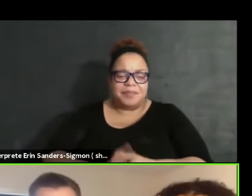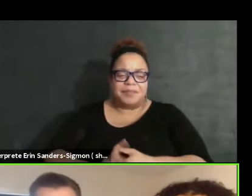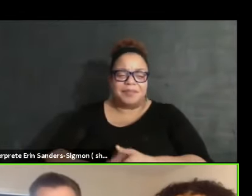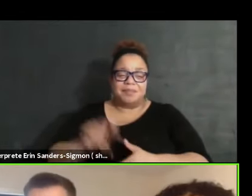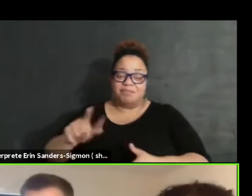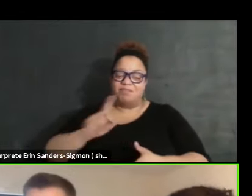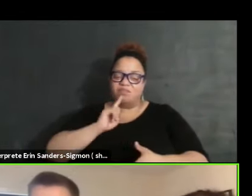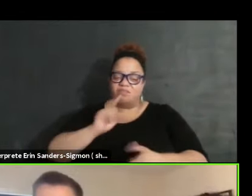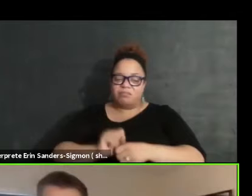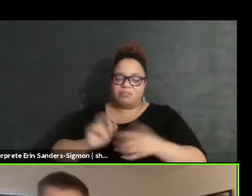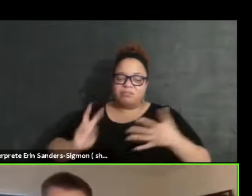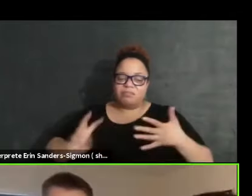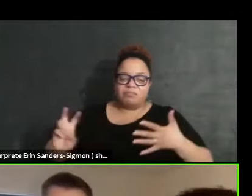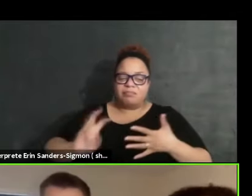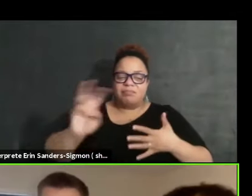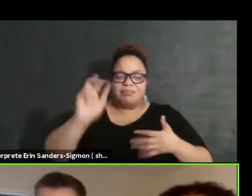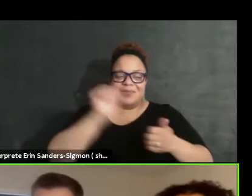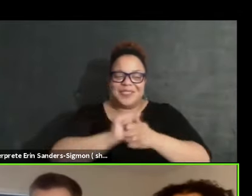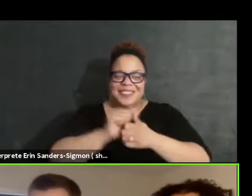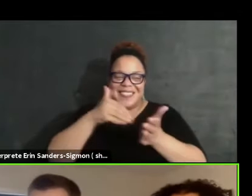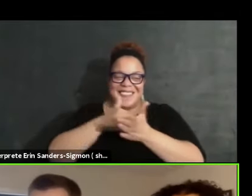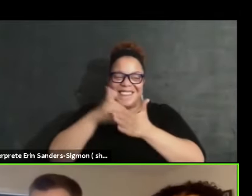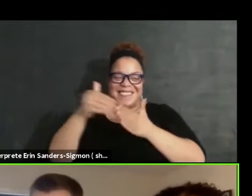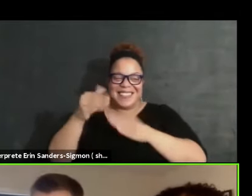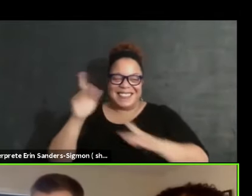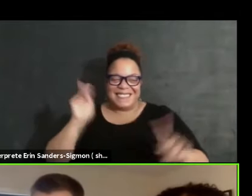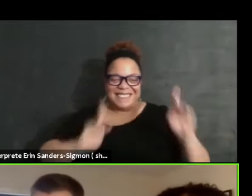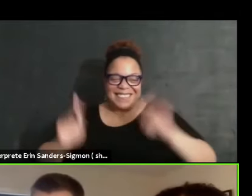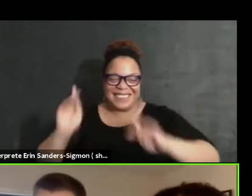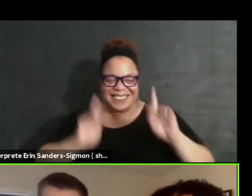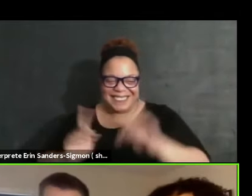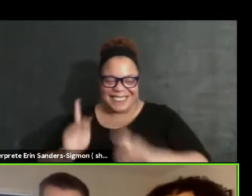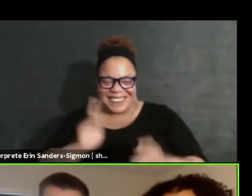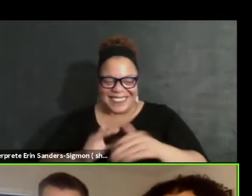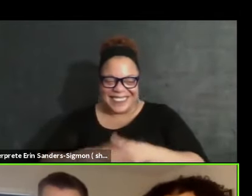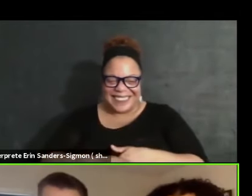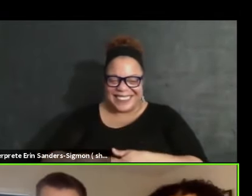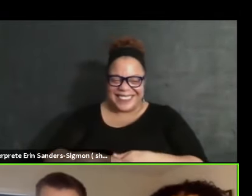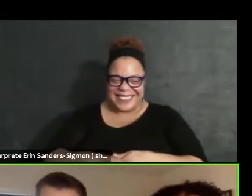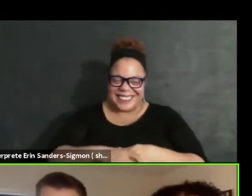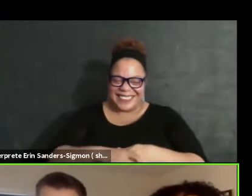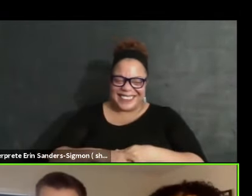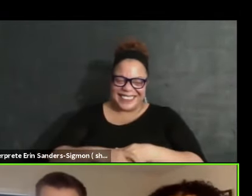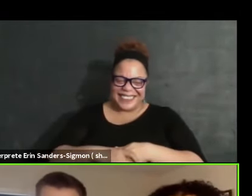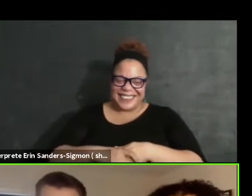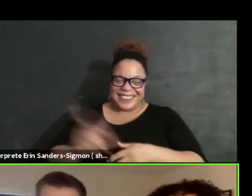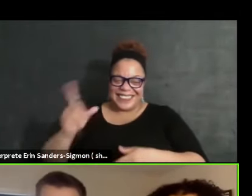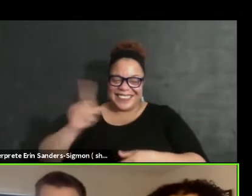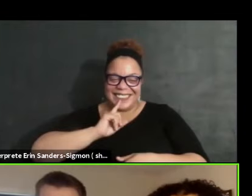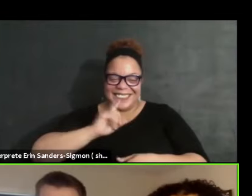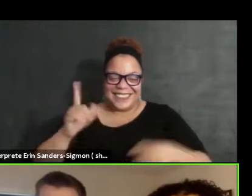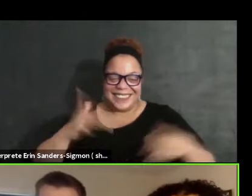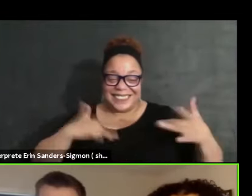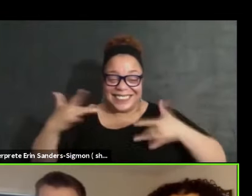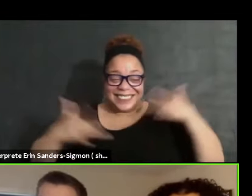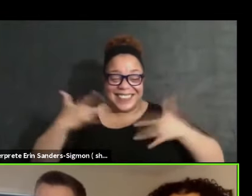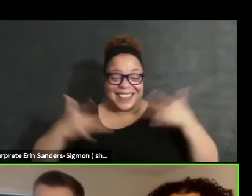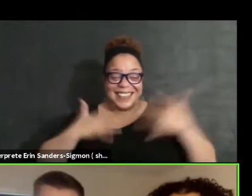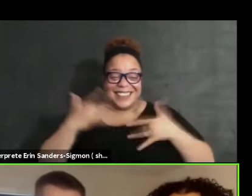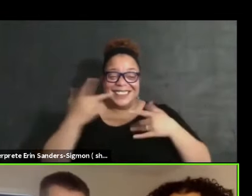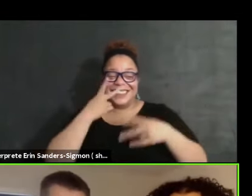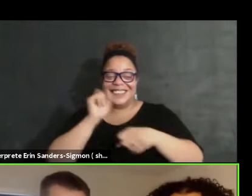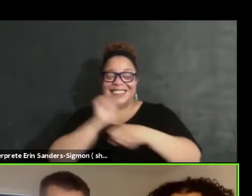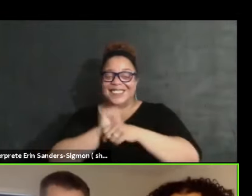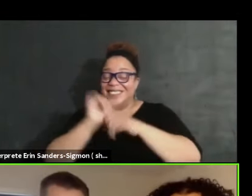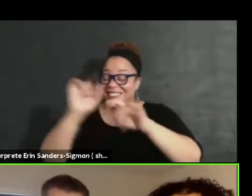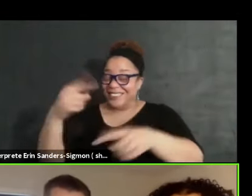friends that believe in your work and that you believe in theirs. And so we're just so excited to see all the work that's being done here. We hope that